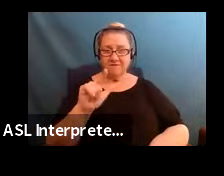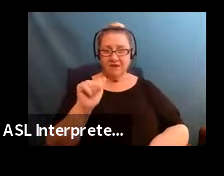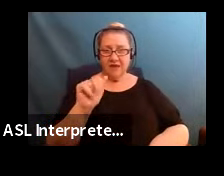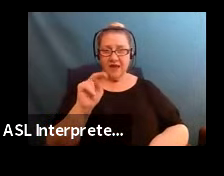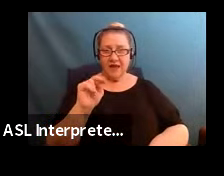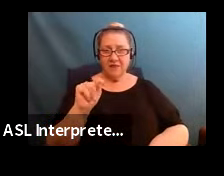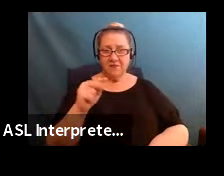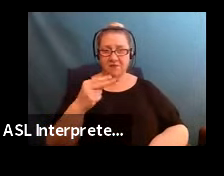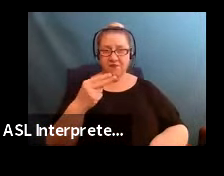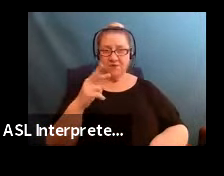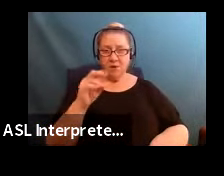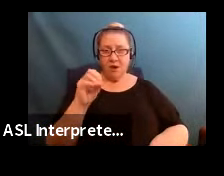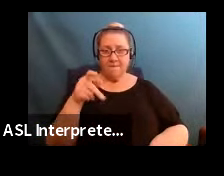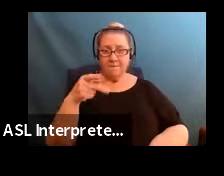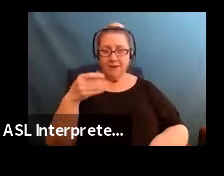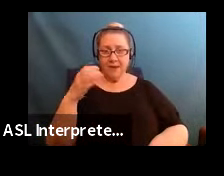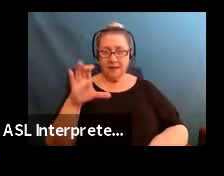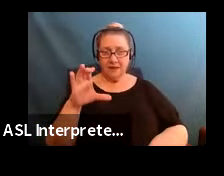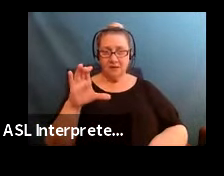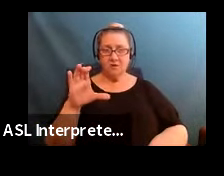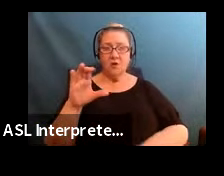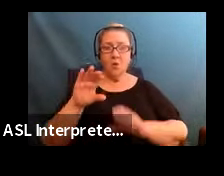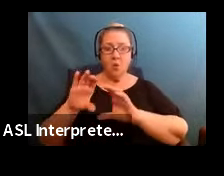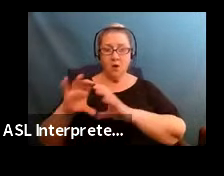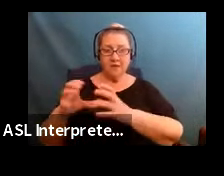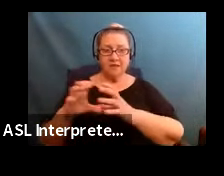is an evolving space, right? And so